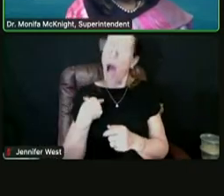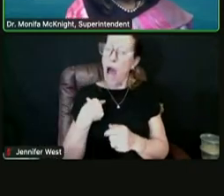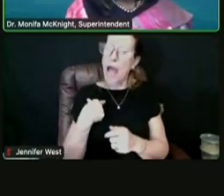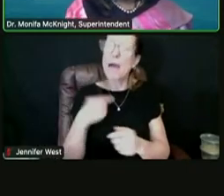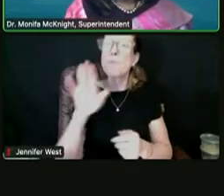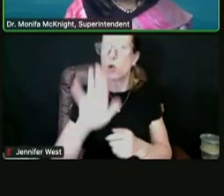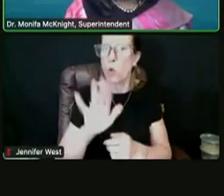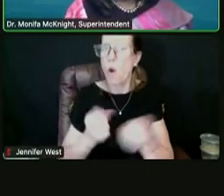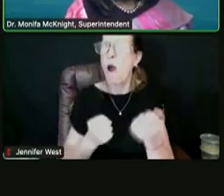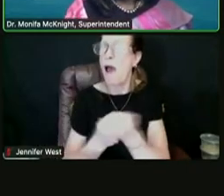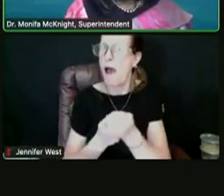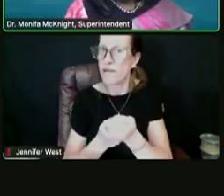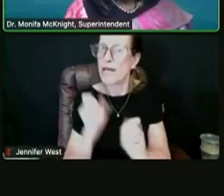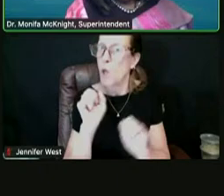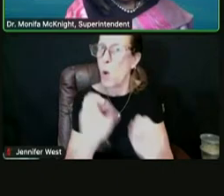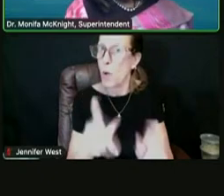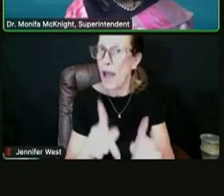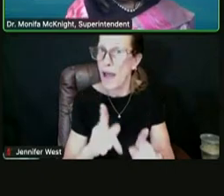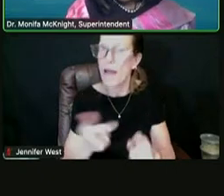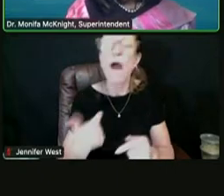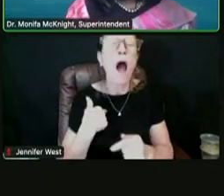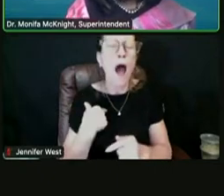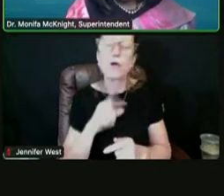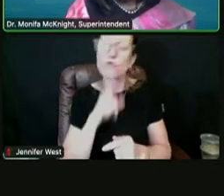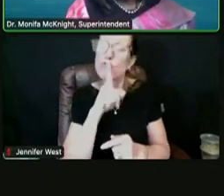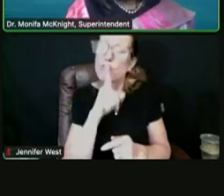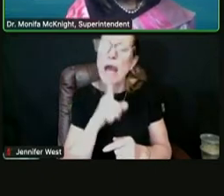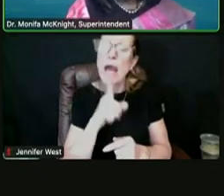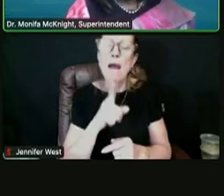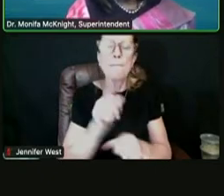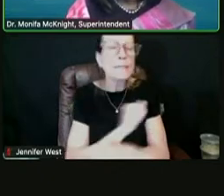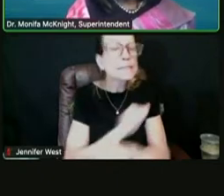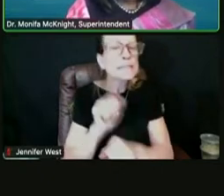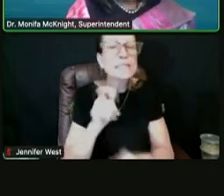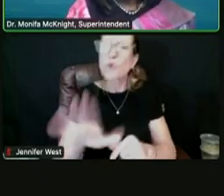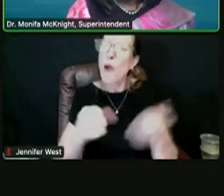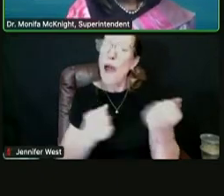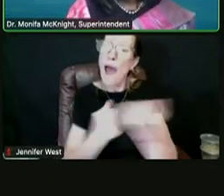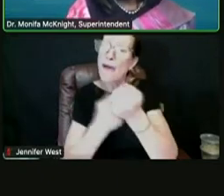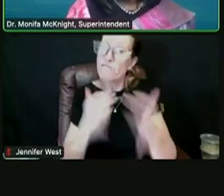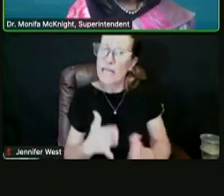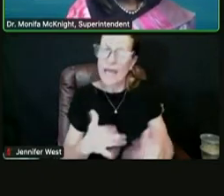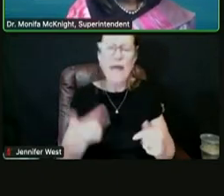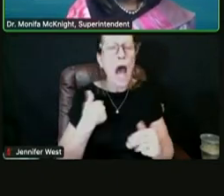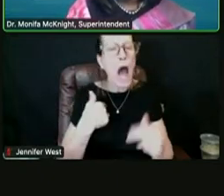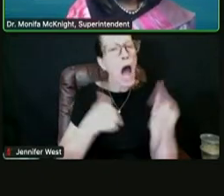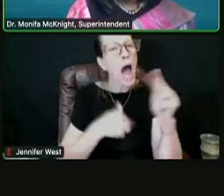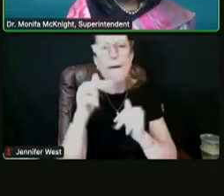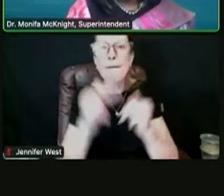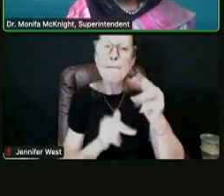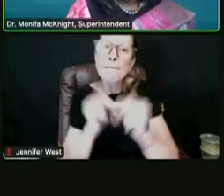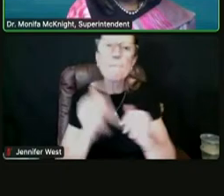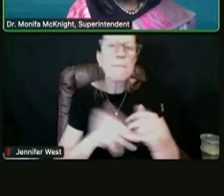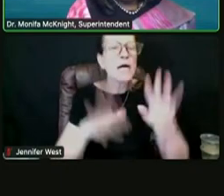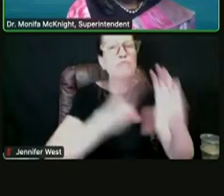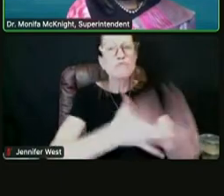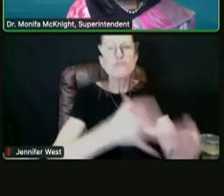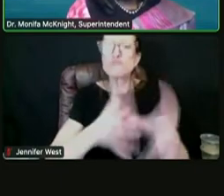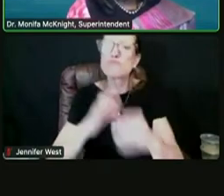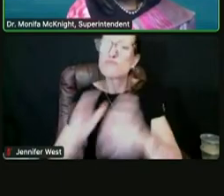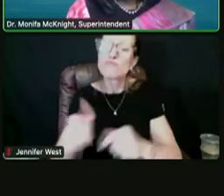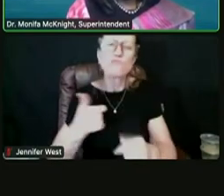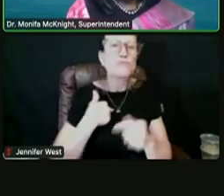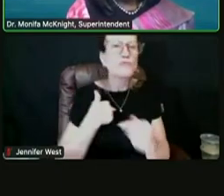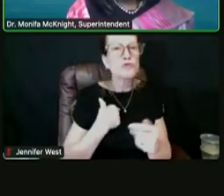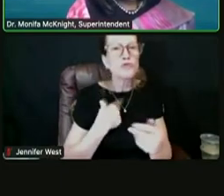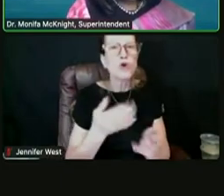okay? Once we submit the budget, I specifically build coalitions to fight to get our students the dollars we deserve. And we